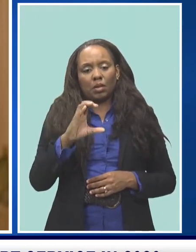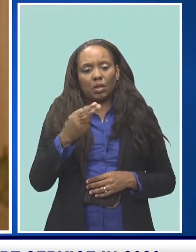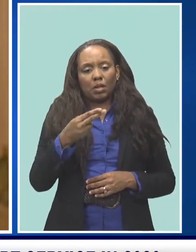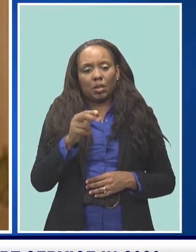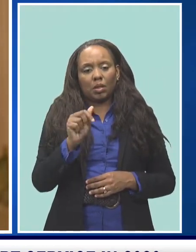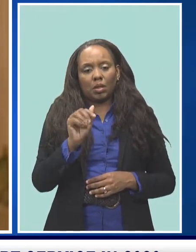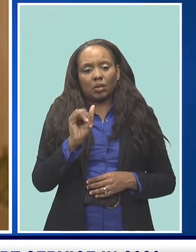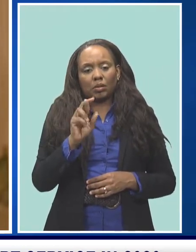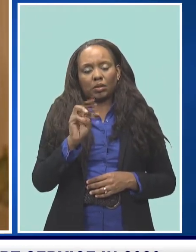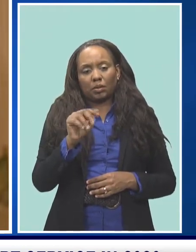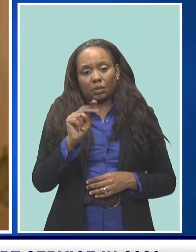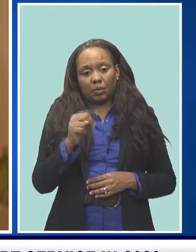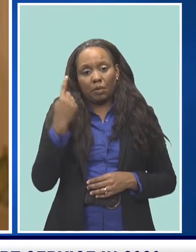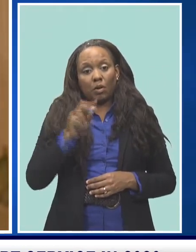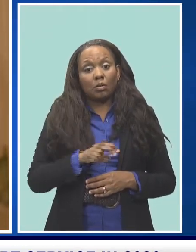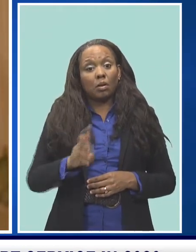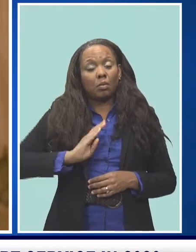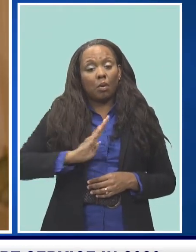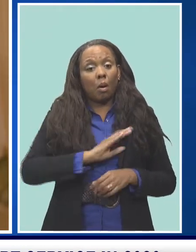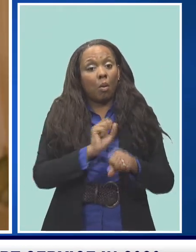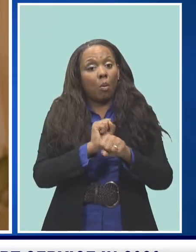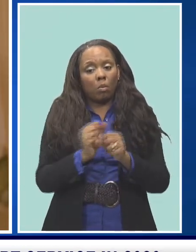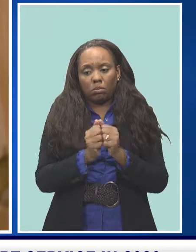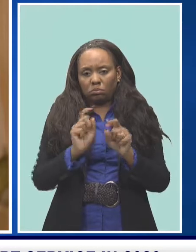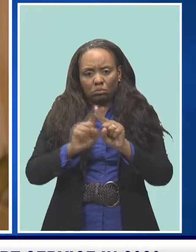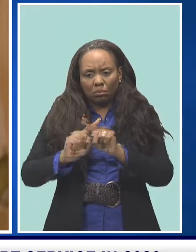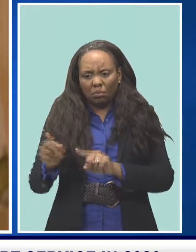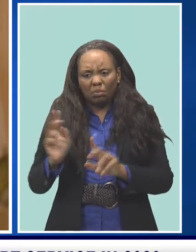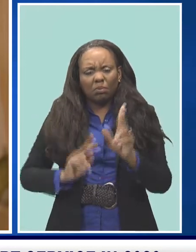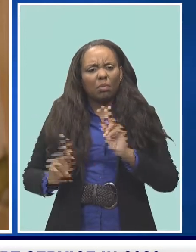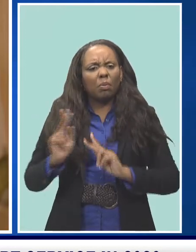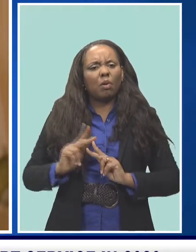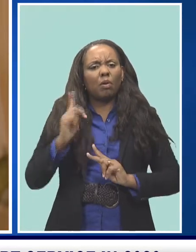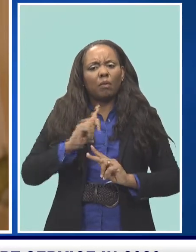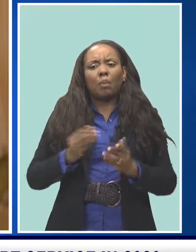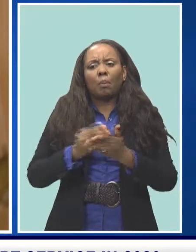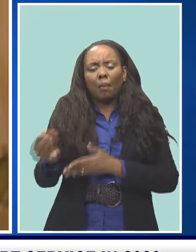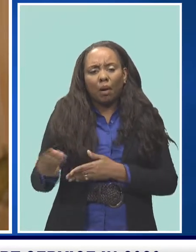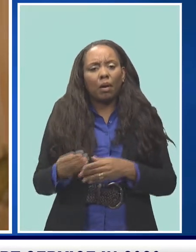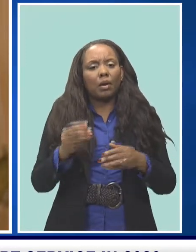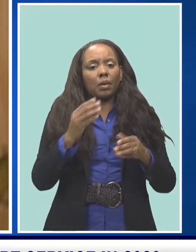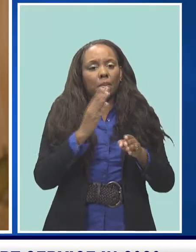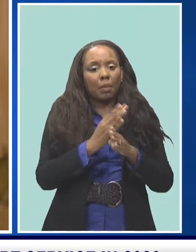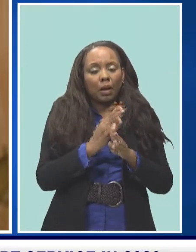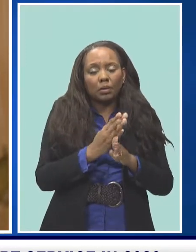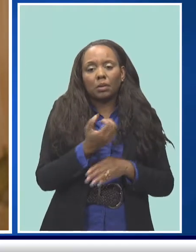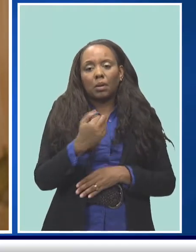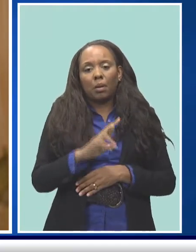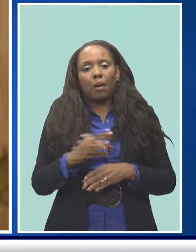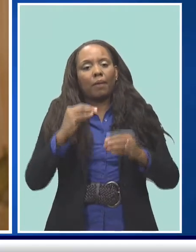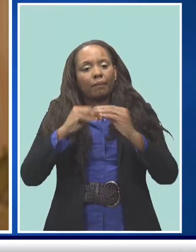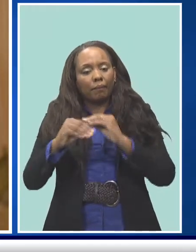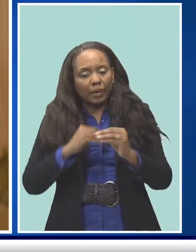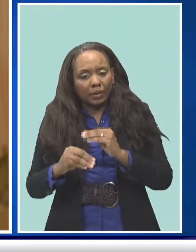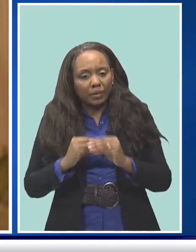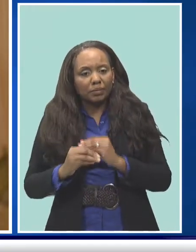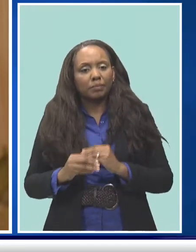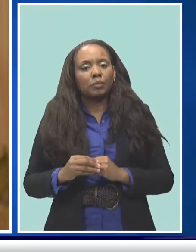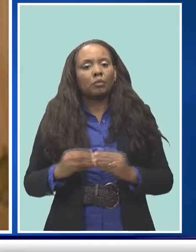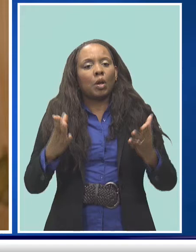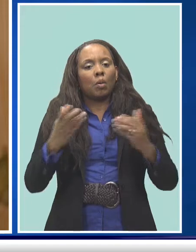existing suppliers known to the country to make sure that we can fix the buses and that we can get more on the road. I'm